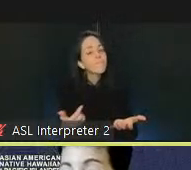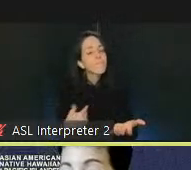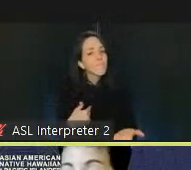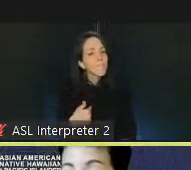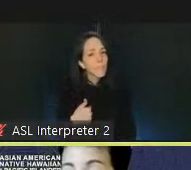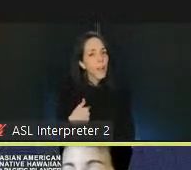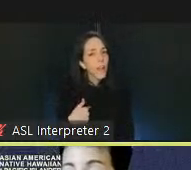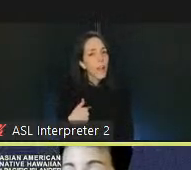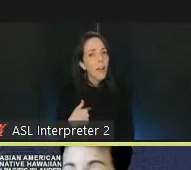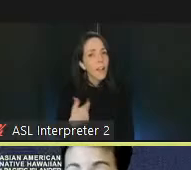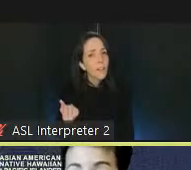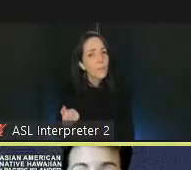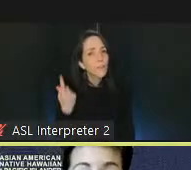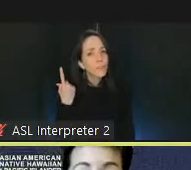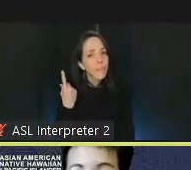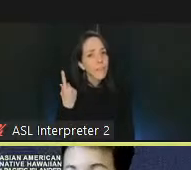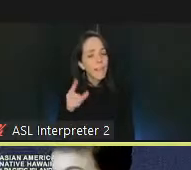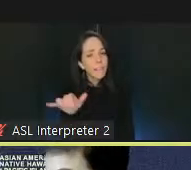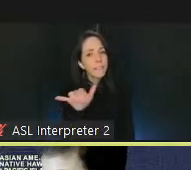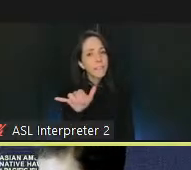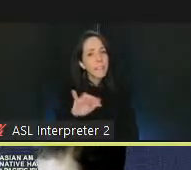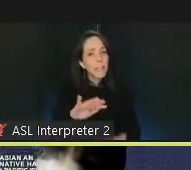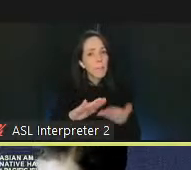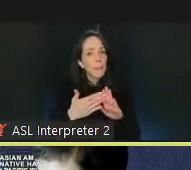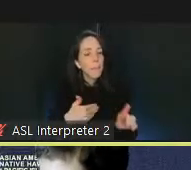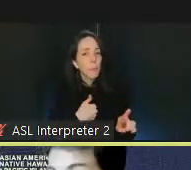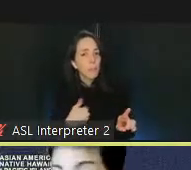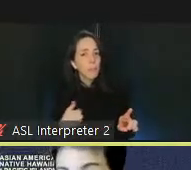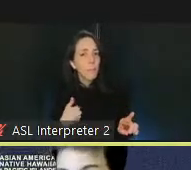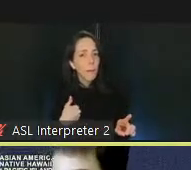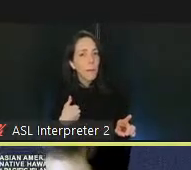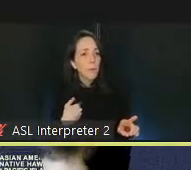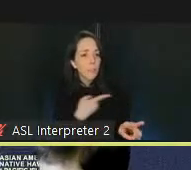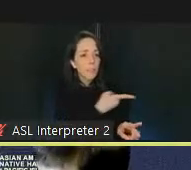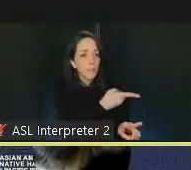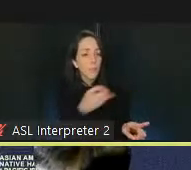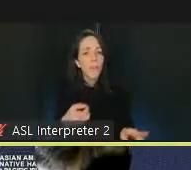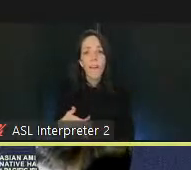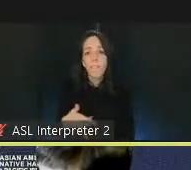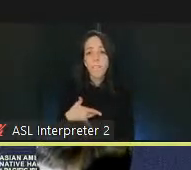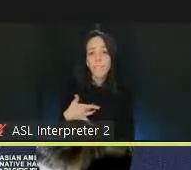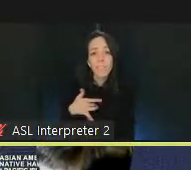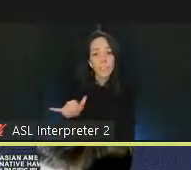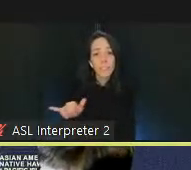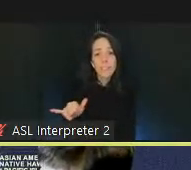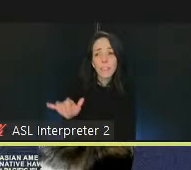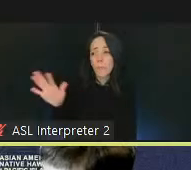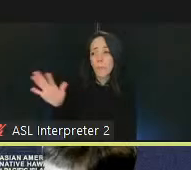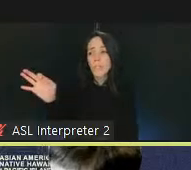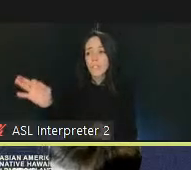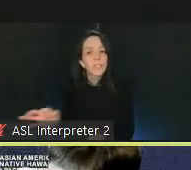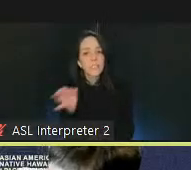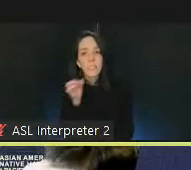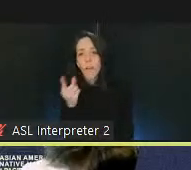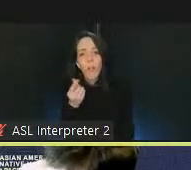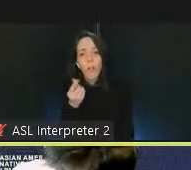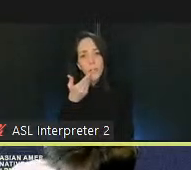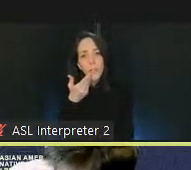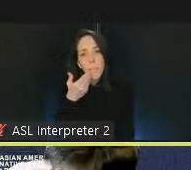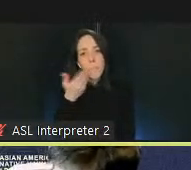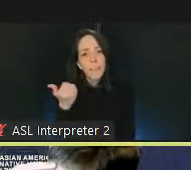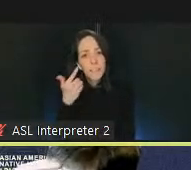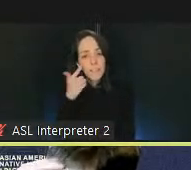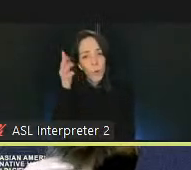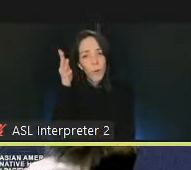anyway, as well as to our employees. So thank you. Thank you. The next question that I